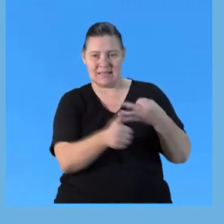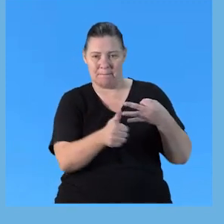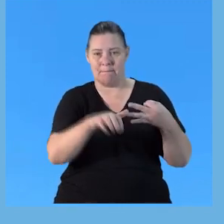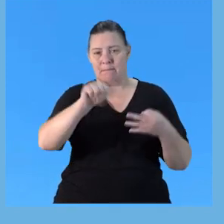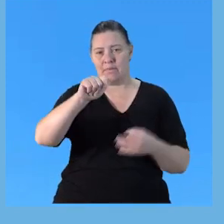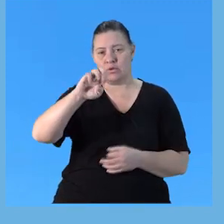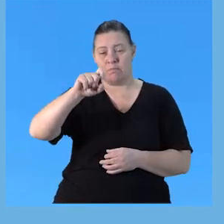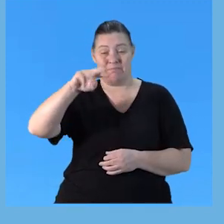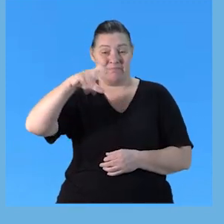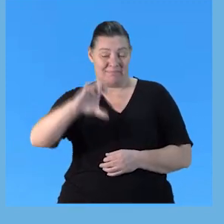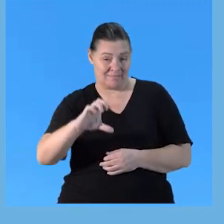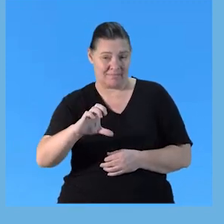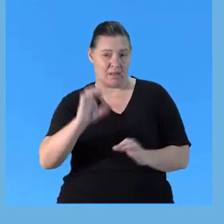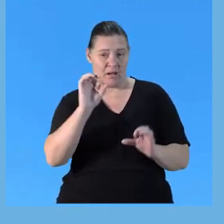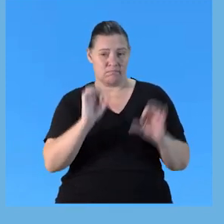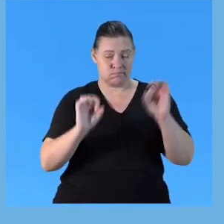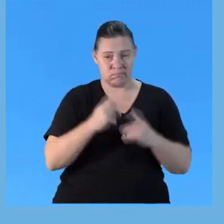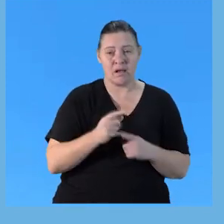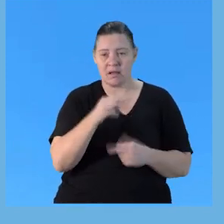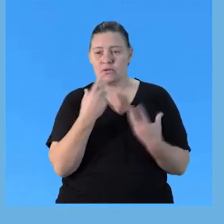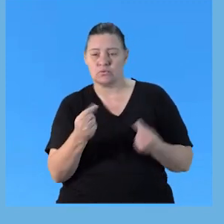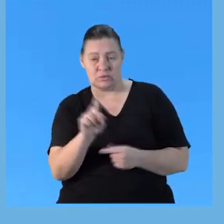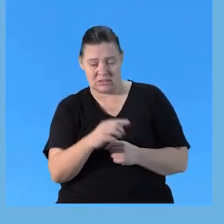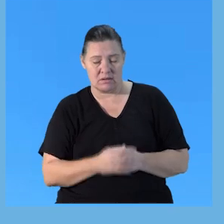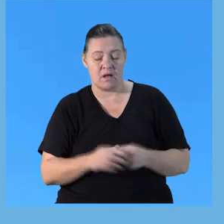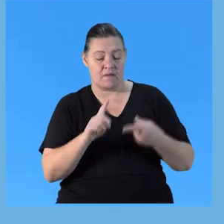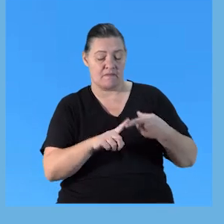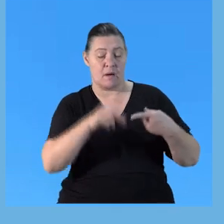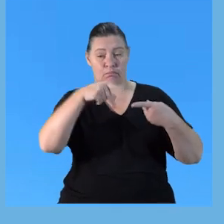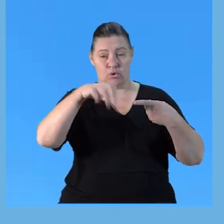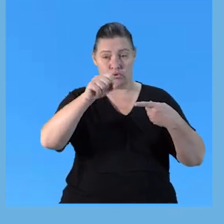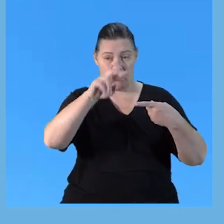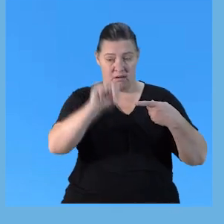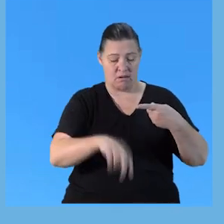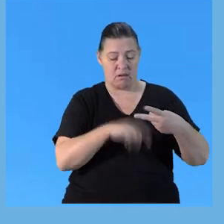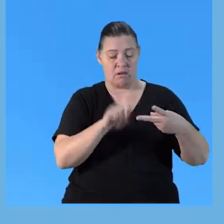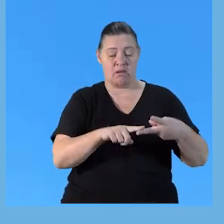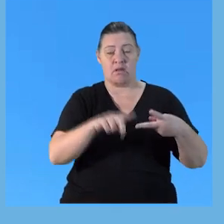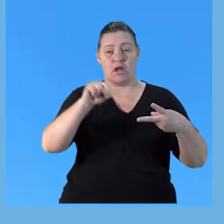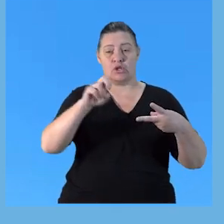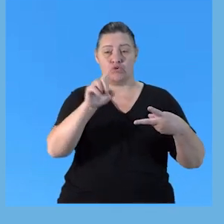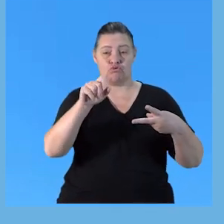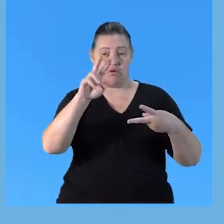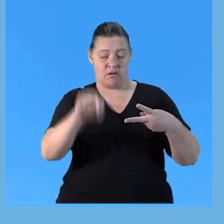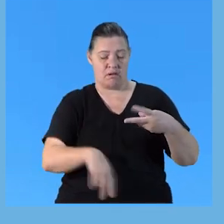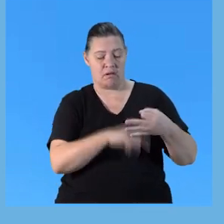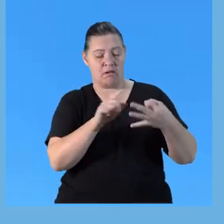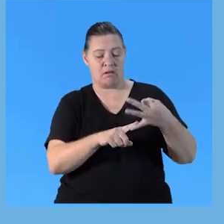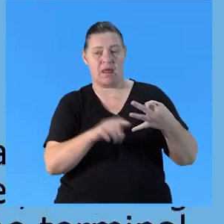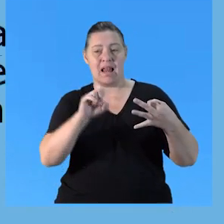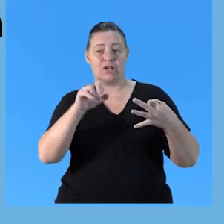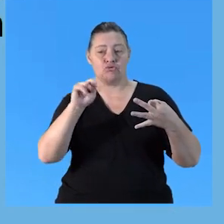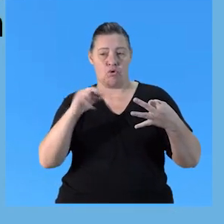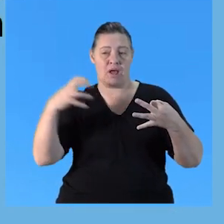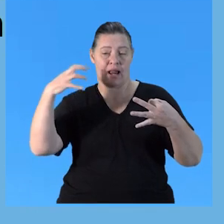circuit. Yes, it shows a closed circuit. Now, why are we saying that it shows a closed circuit? We are saying this